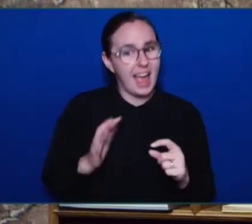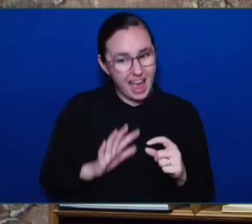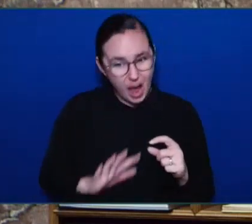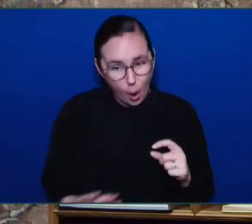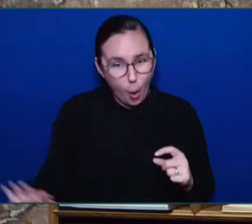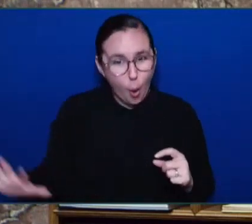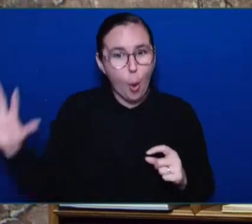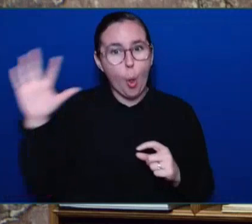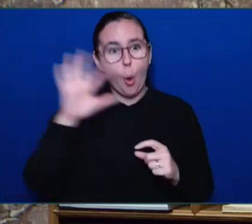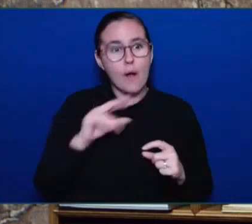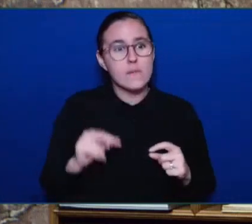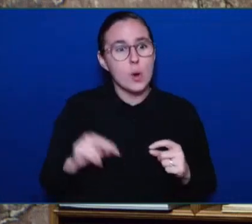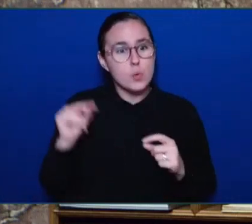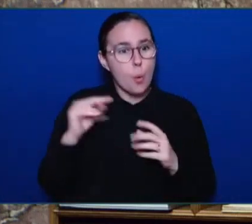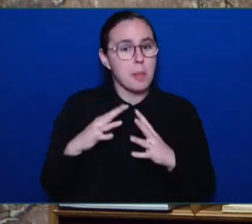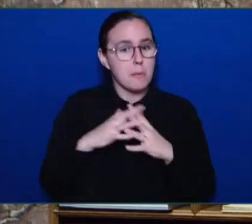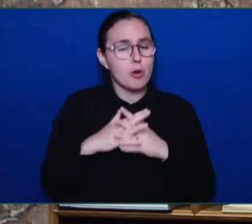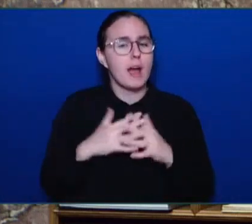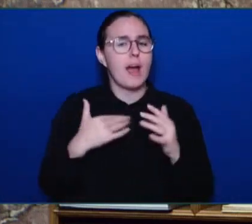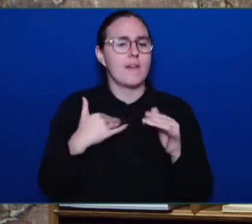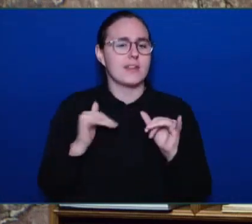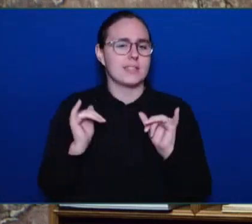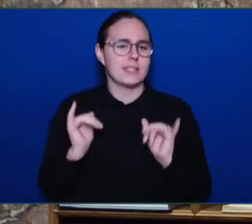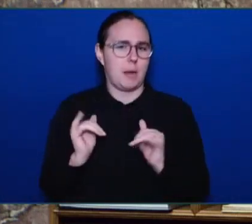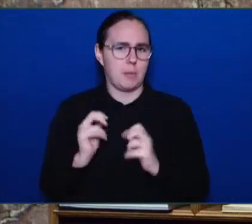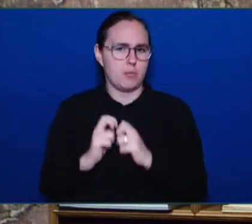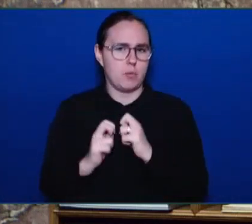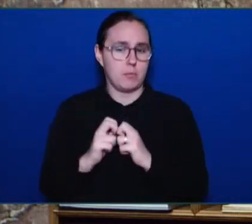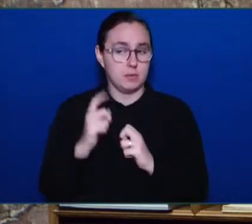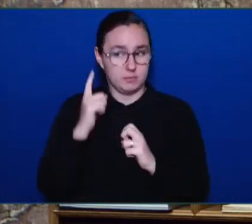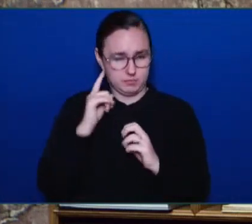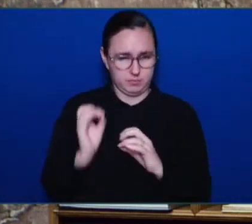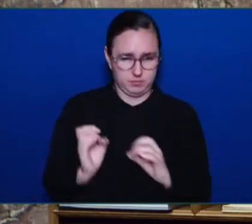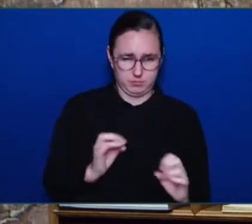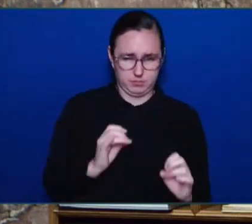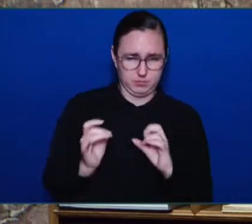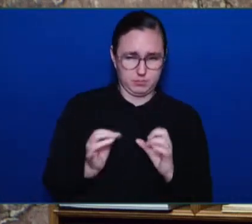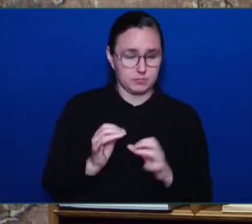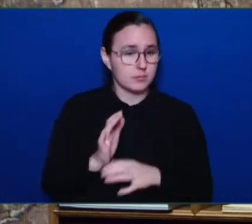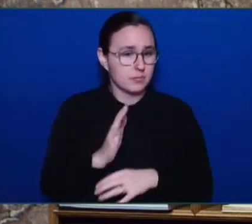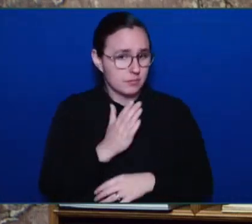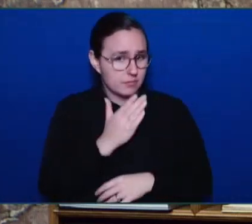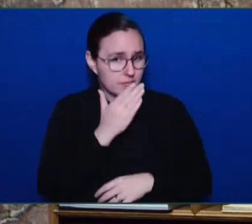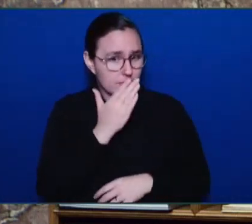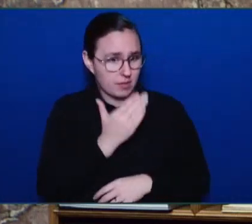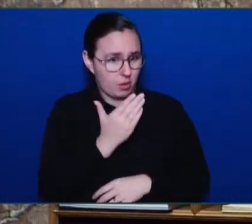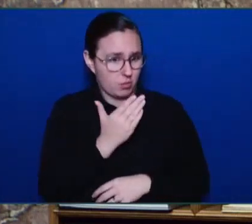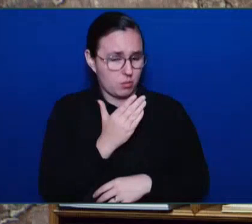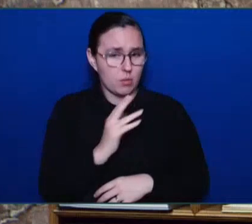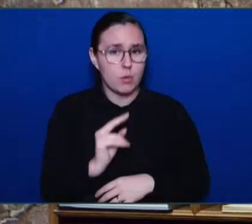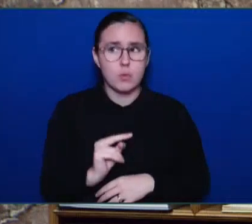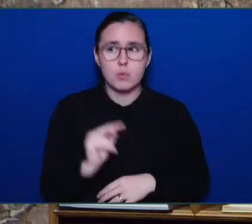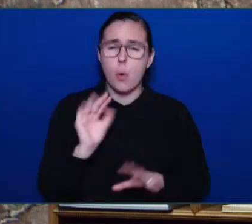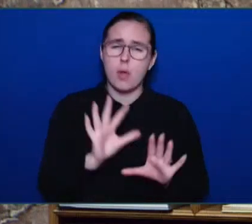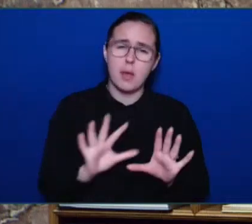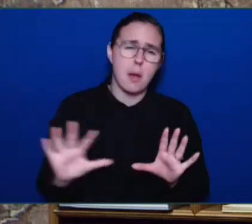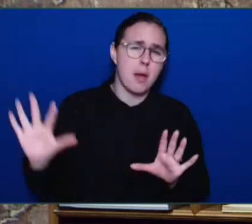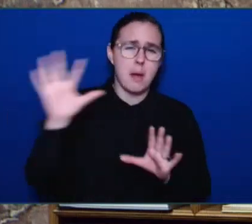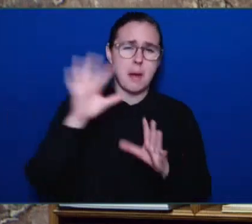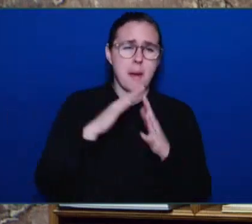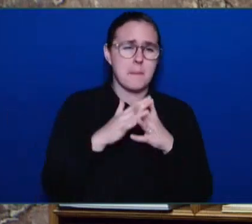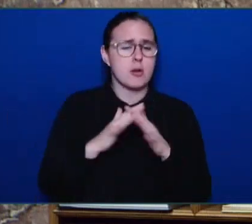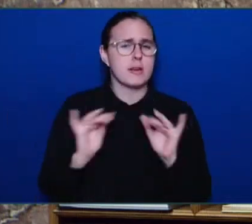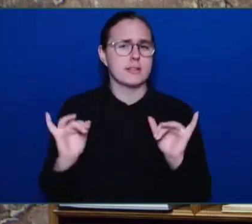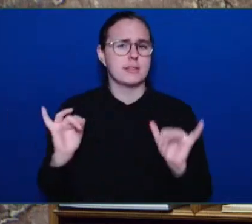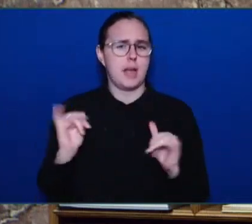Thank you, Honourable Speaker. This is a problem North America-wide. It's why we've had to take an approach that works with all levels